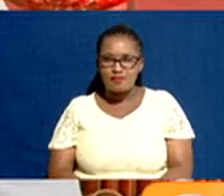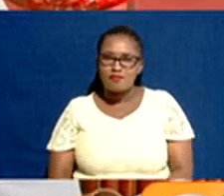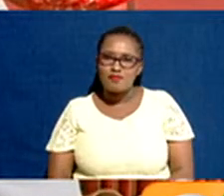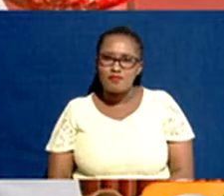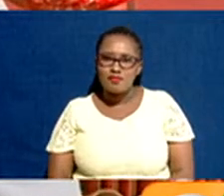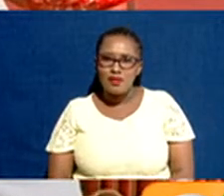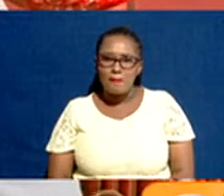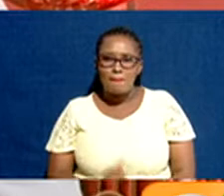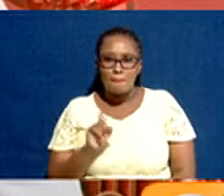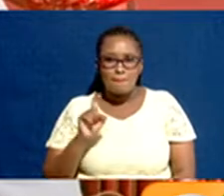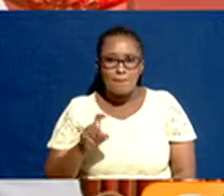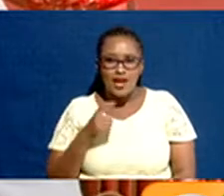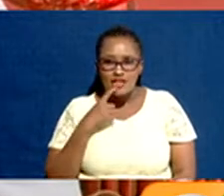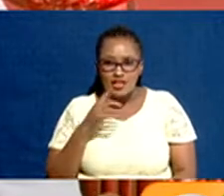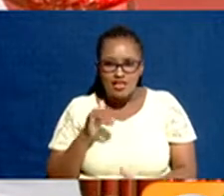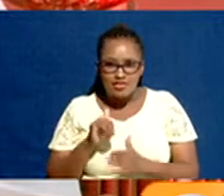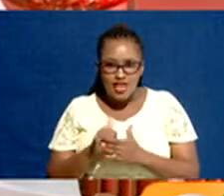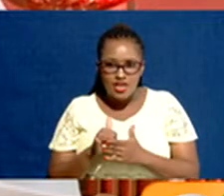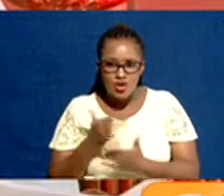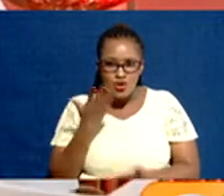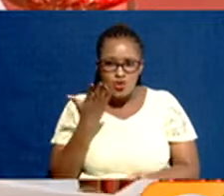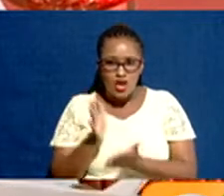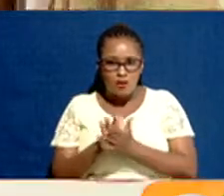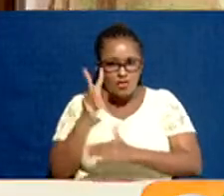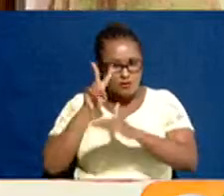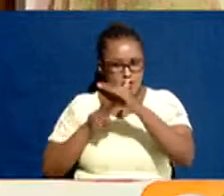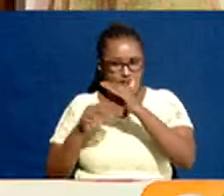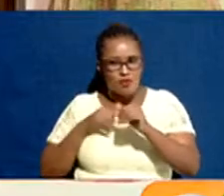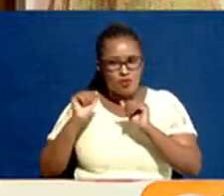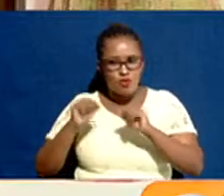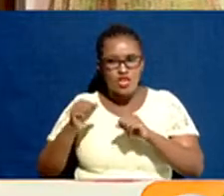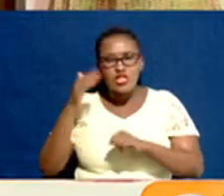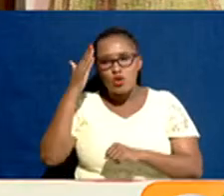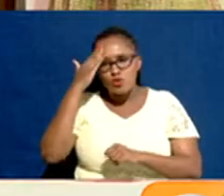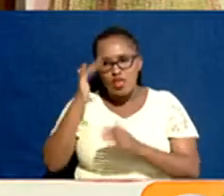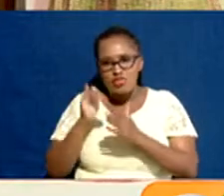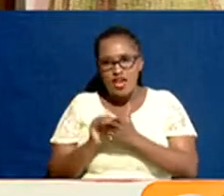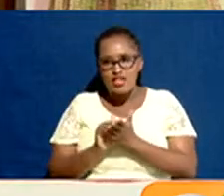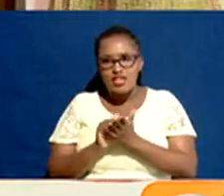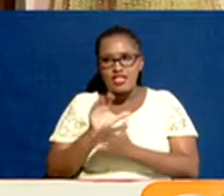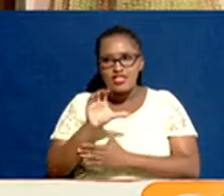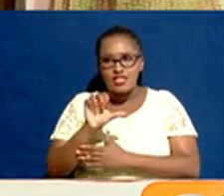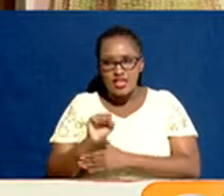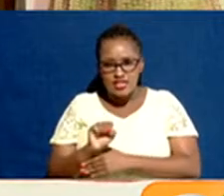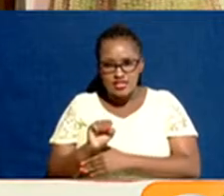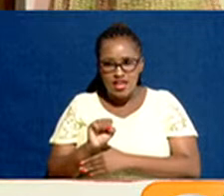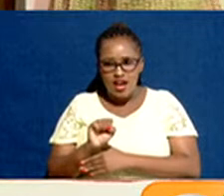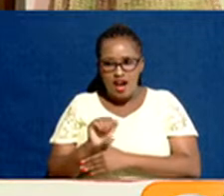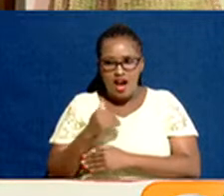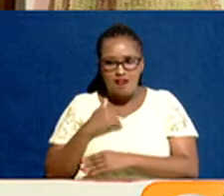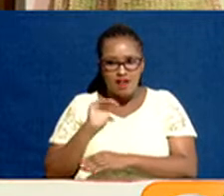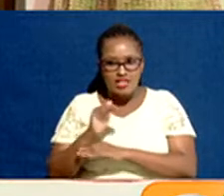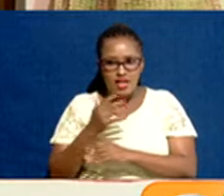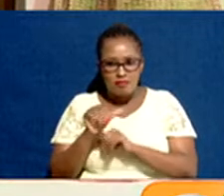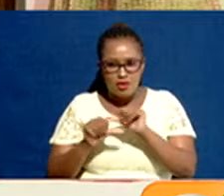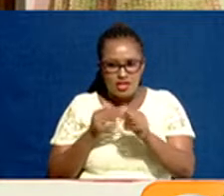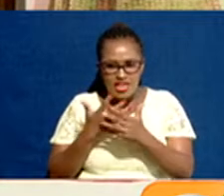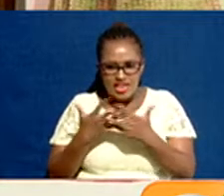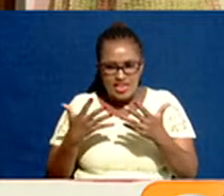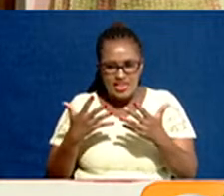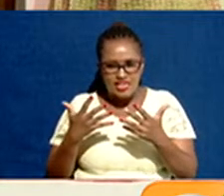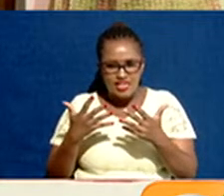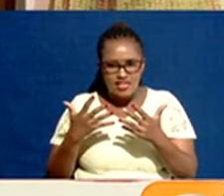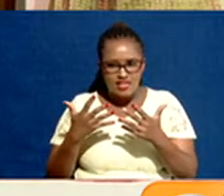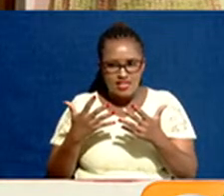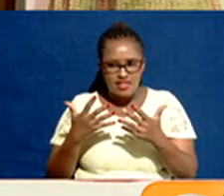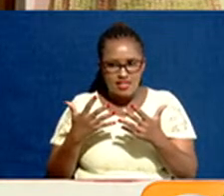to say, if you care to peruse our manifesto, you would have noted that cheap power does not feature in our pledges on electricity.